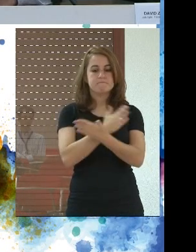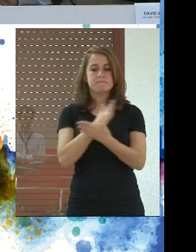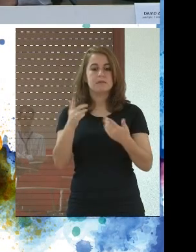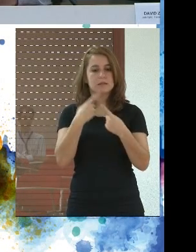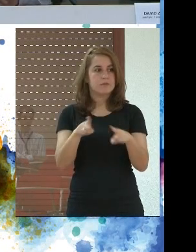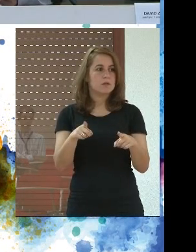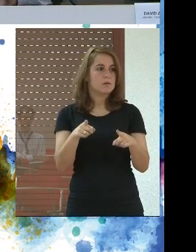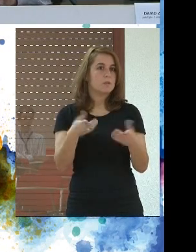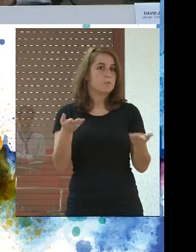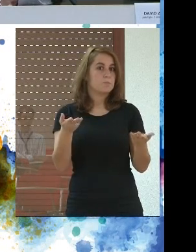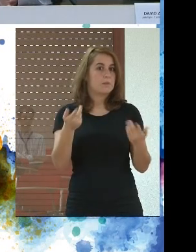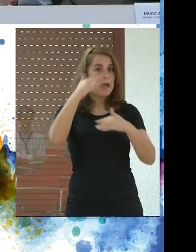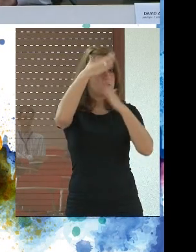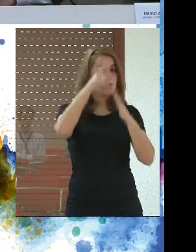between